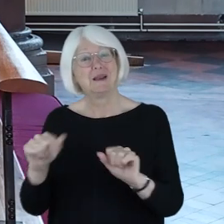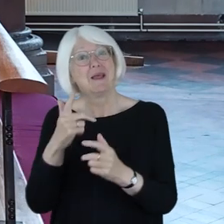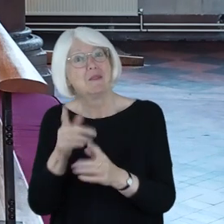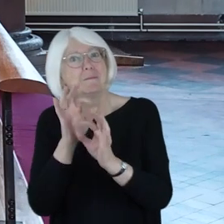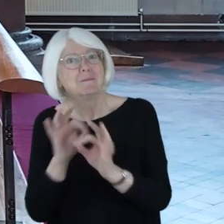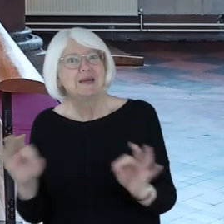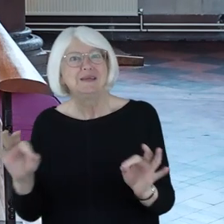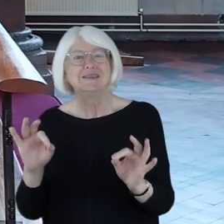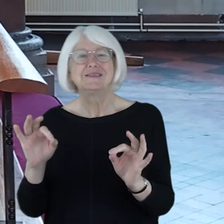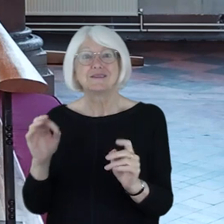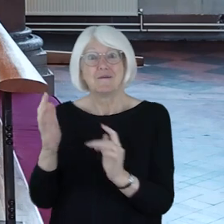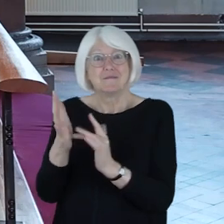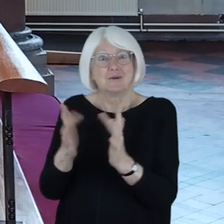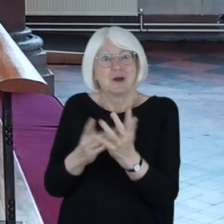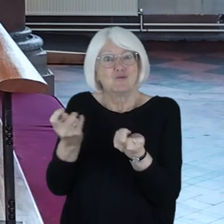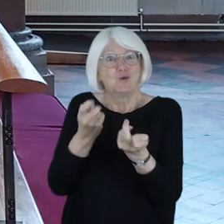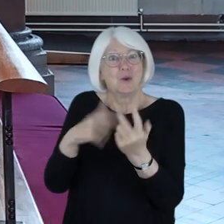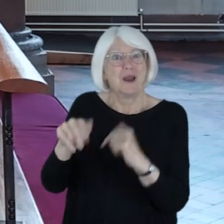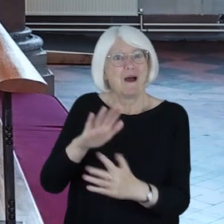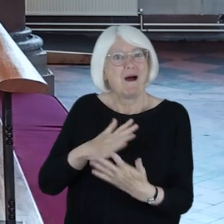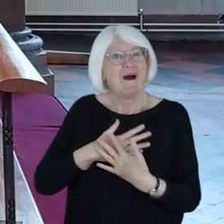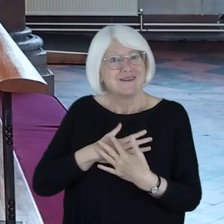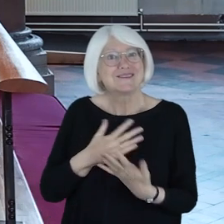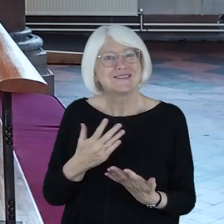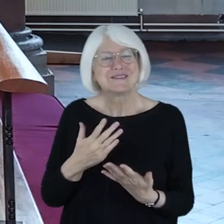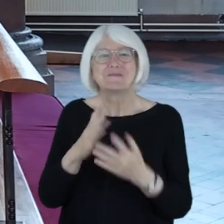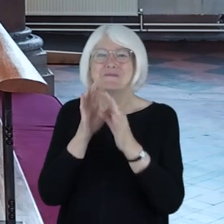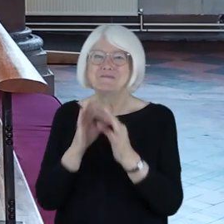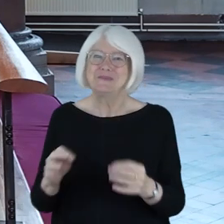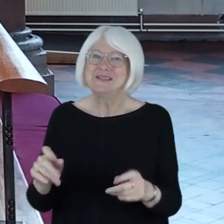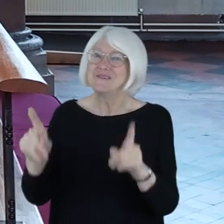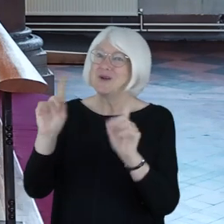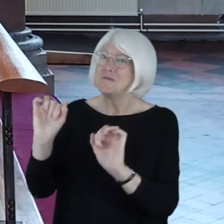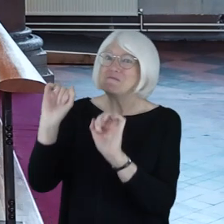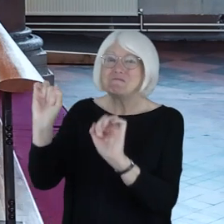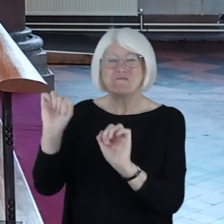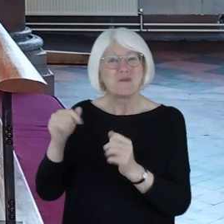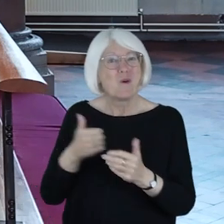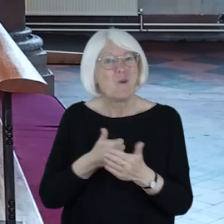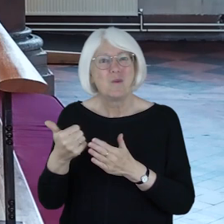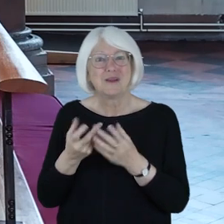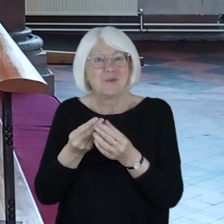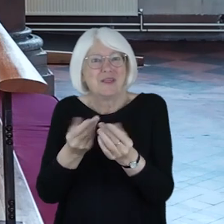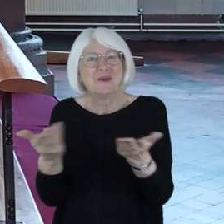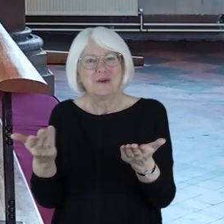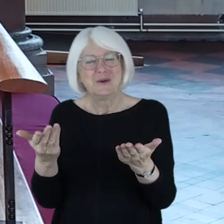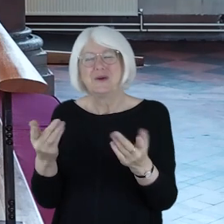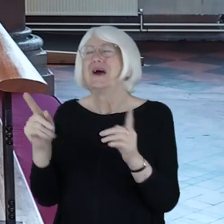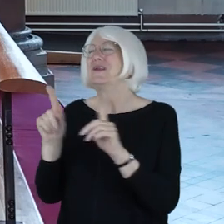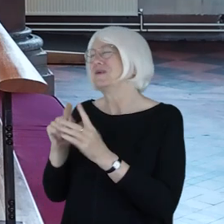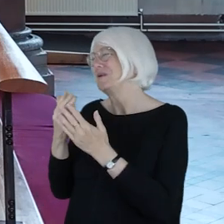Christ rule in our hearts. The peace of the Lord be always with you. And also with